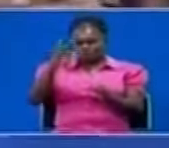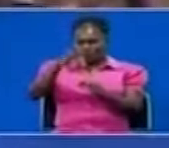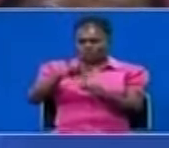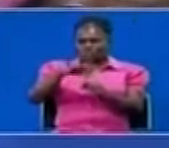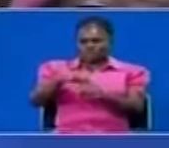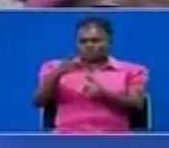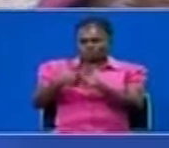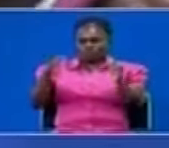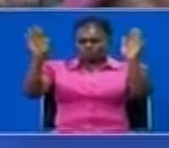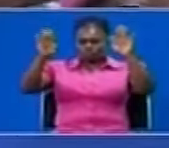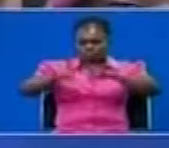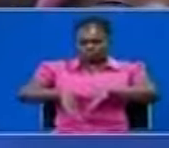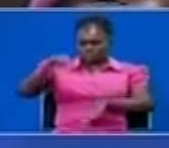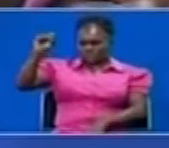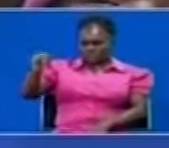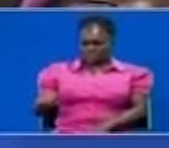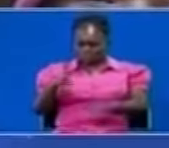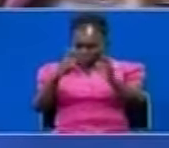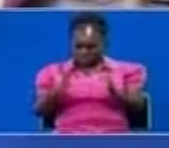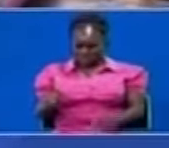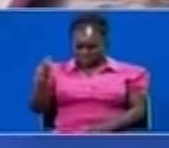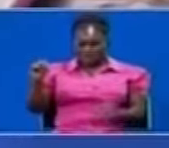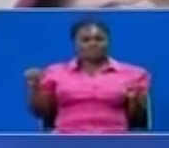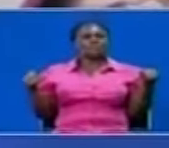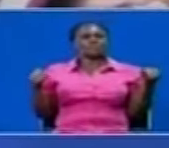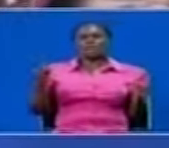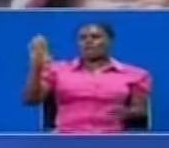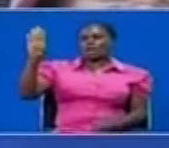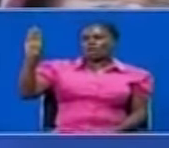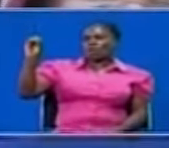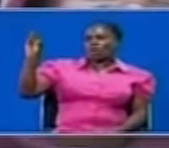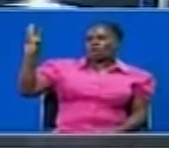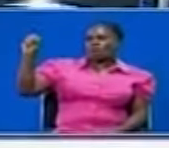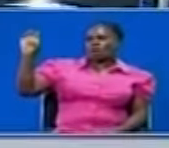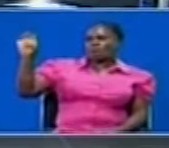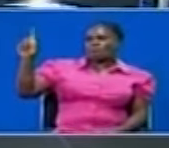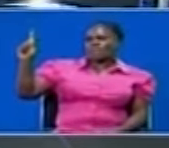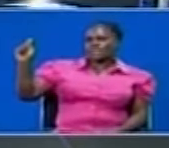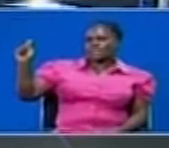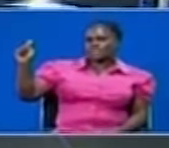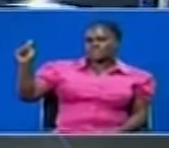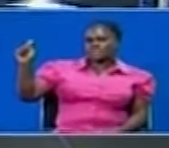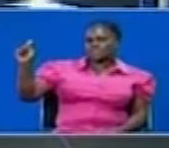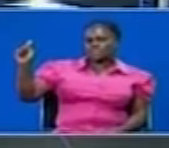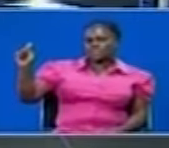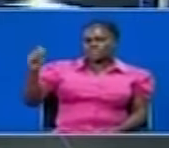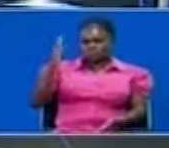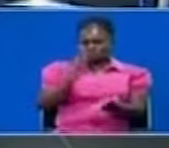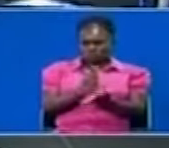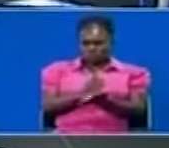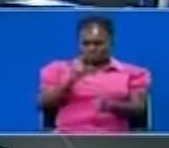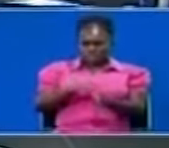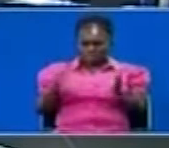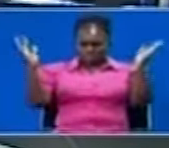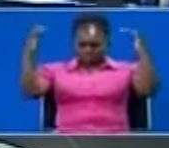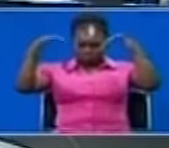in the South Rift region. Murimi Mwangi, KTN News, Bomet County. All right, and of course, during this rally